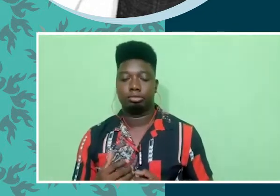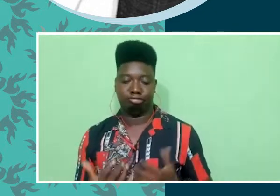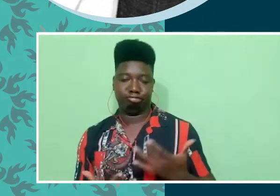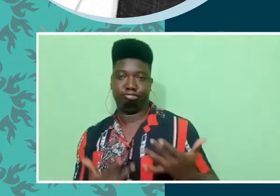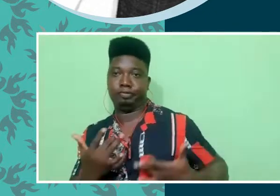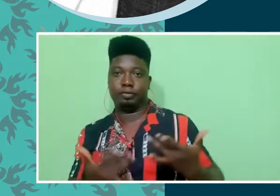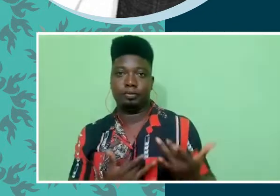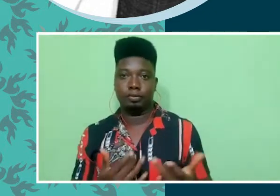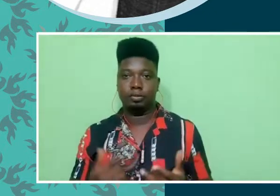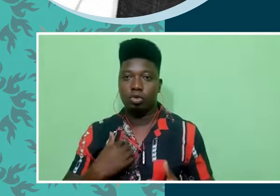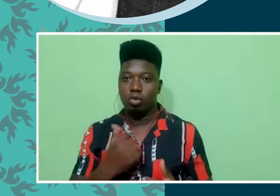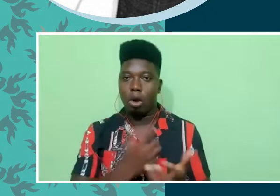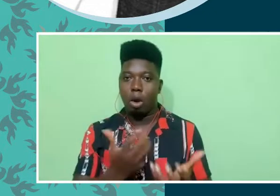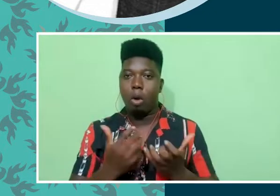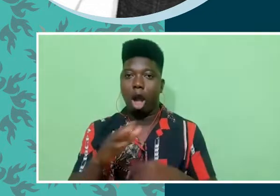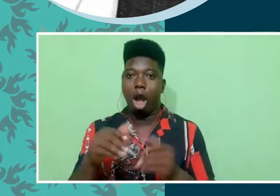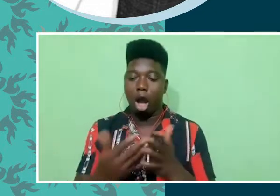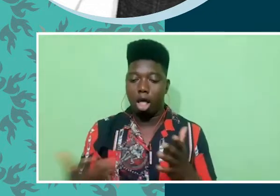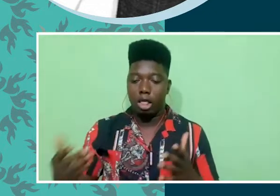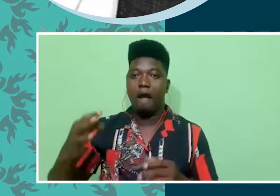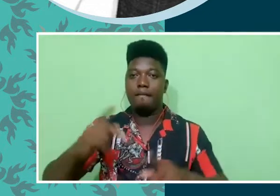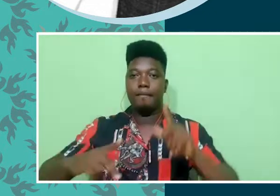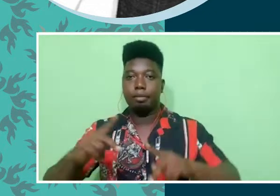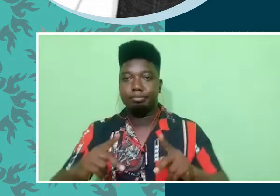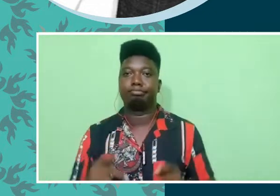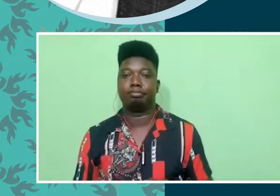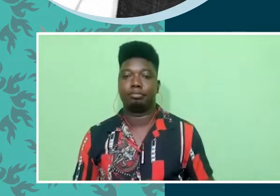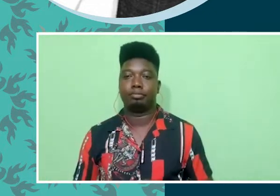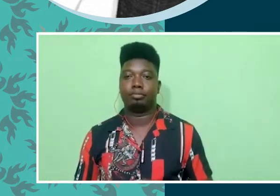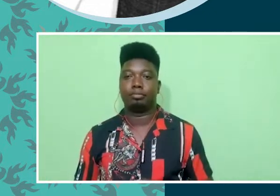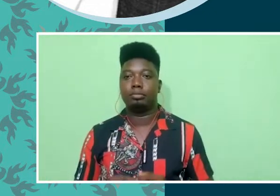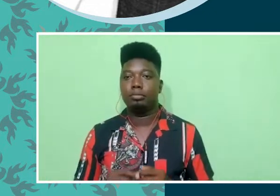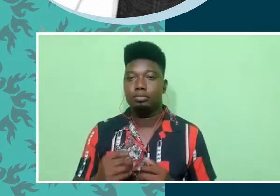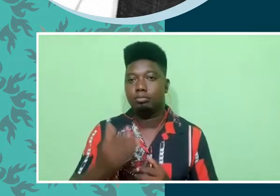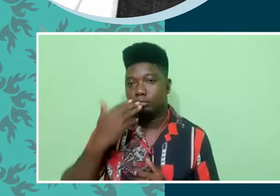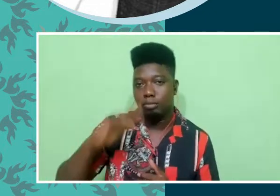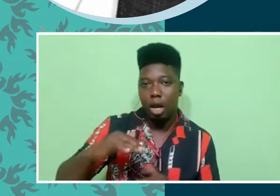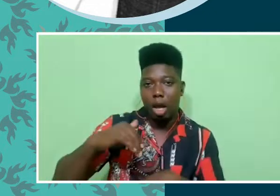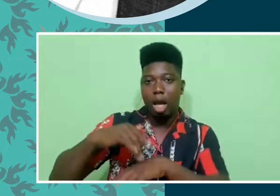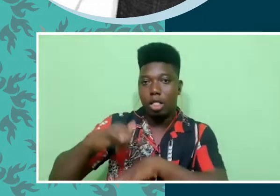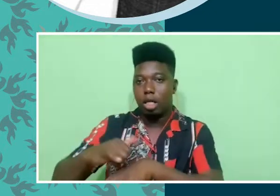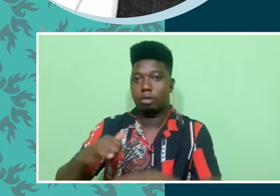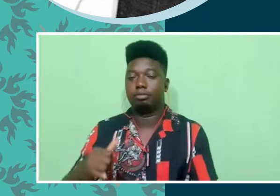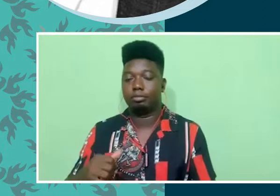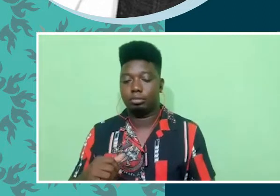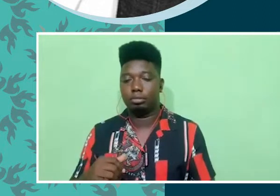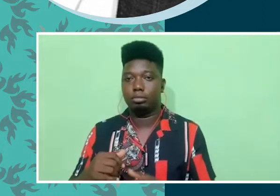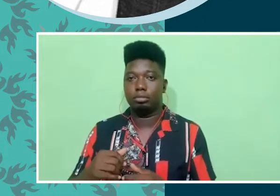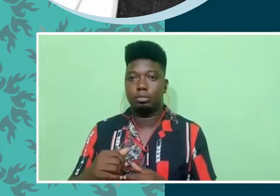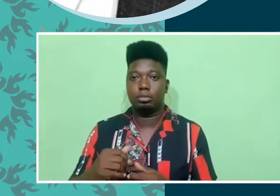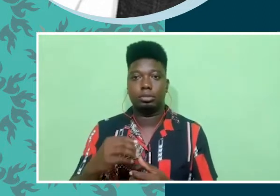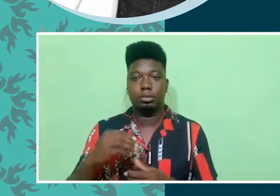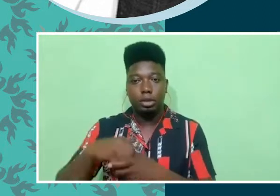to all people. We're very bad at saying no. So we just started saying no more. What can we let go of in the name of priorities,